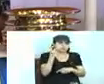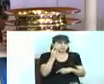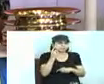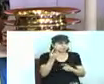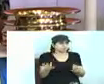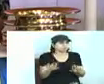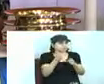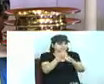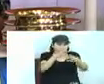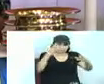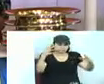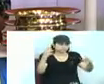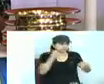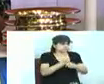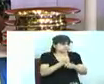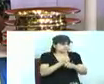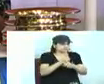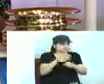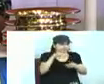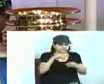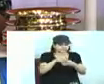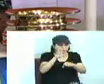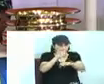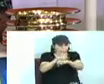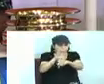firebombed them in their house of worship.